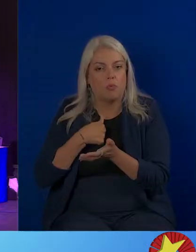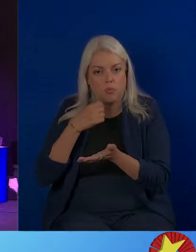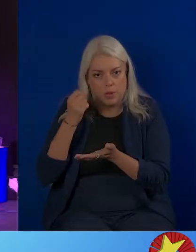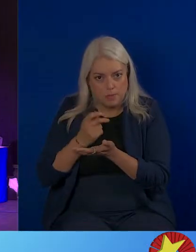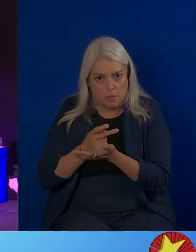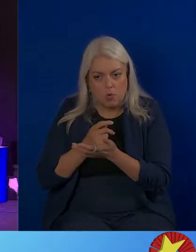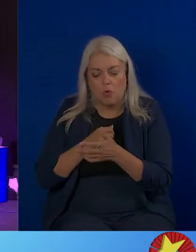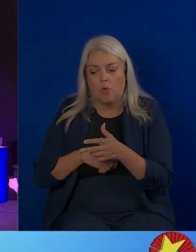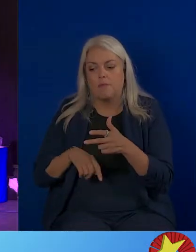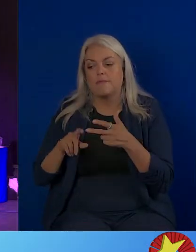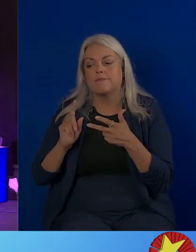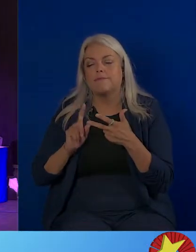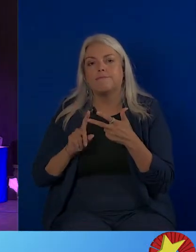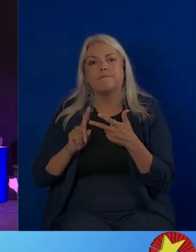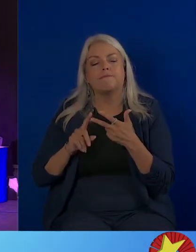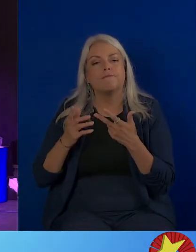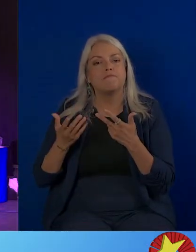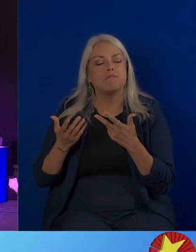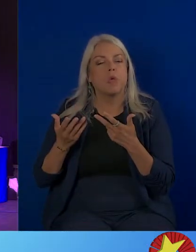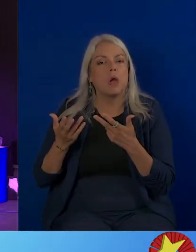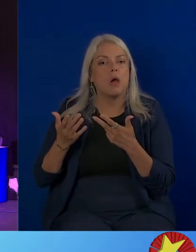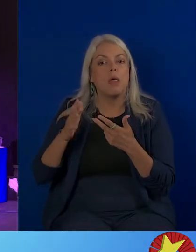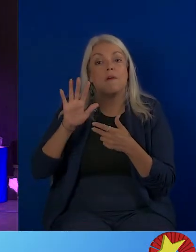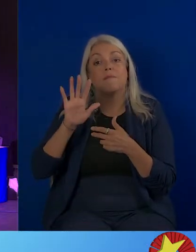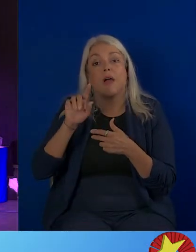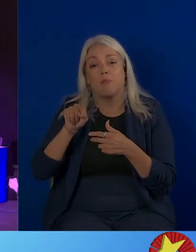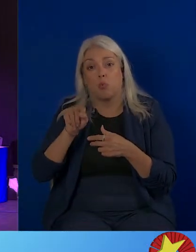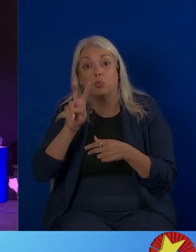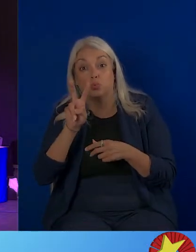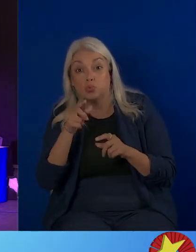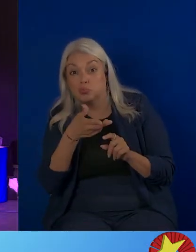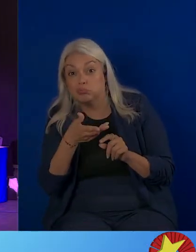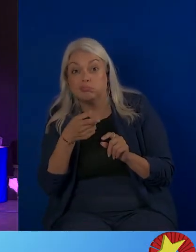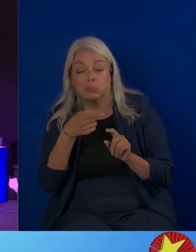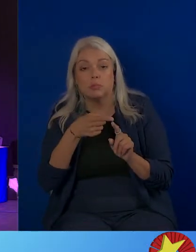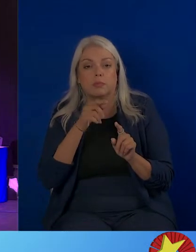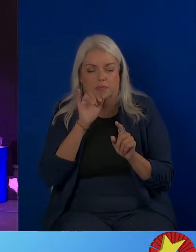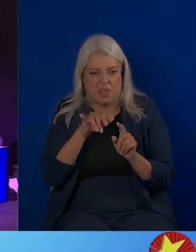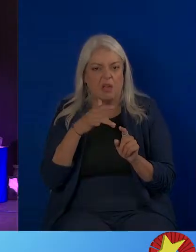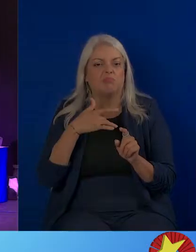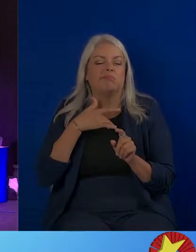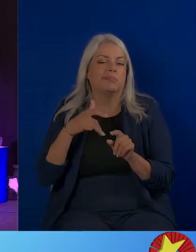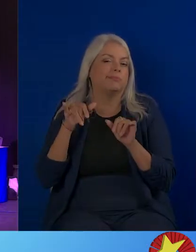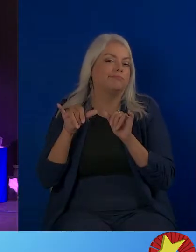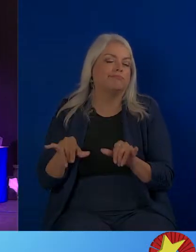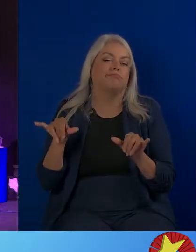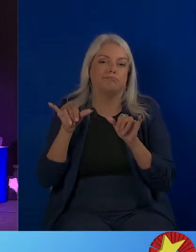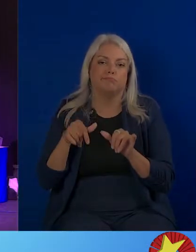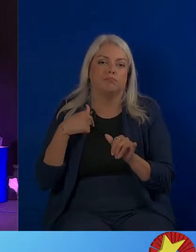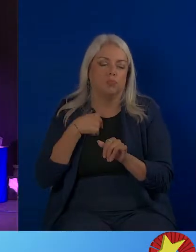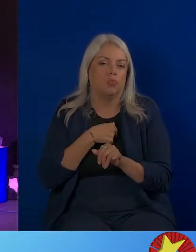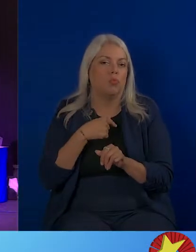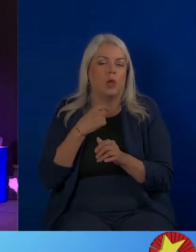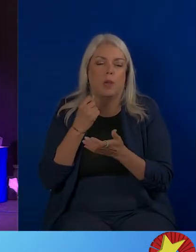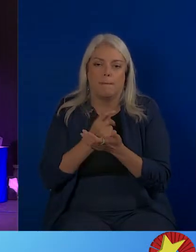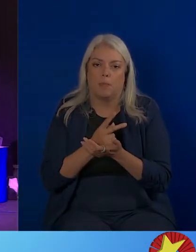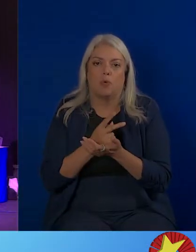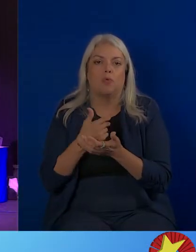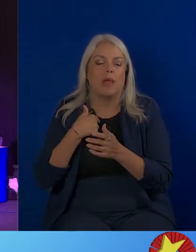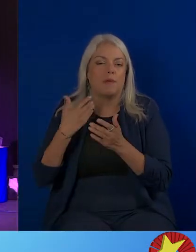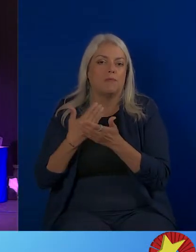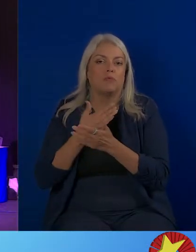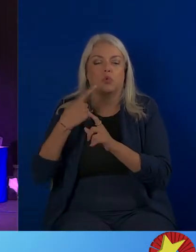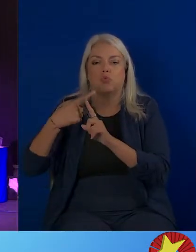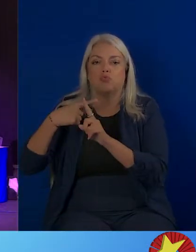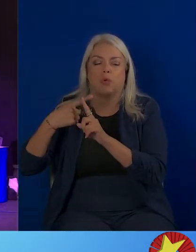board. The B5.2 is also routinely something that we approve. We have new rental agreements